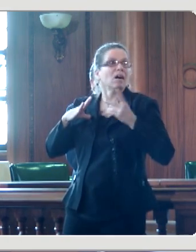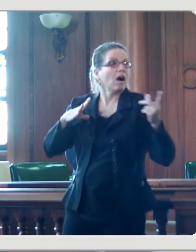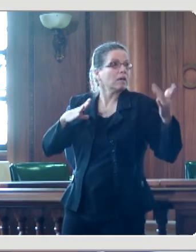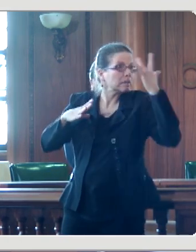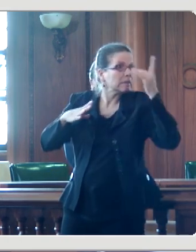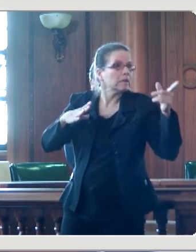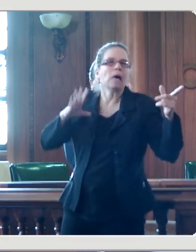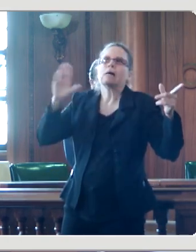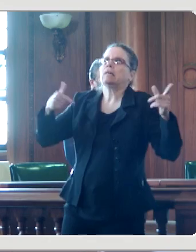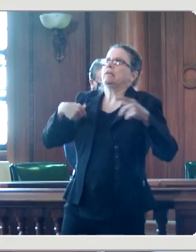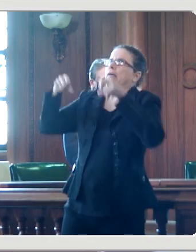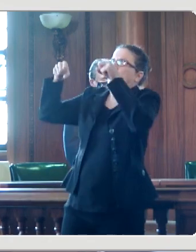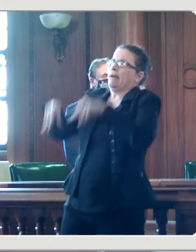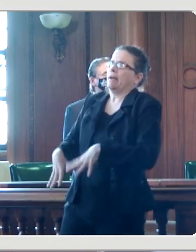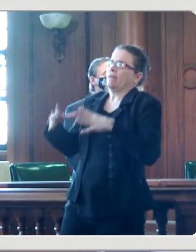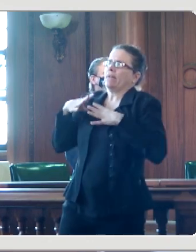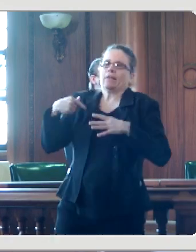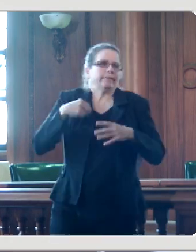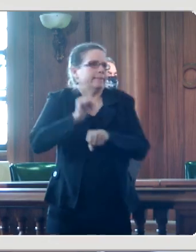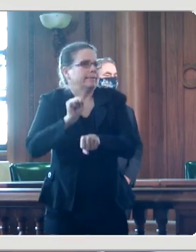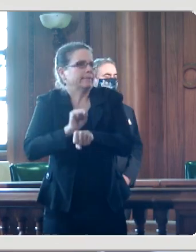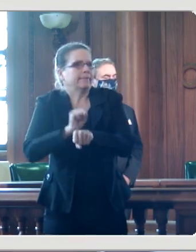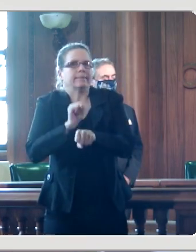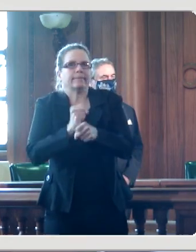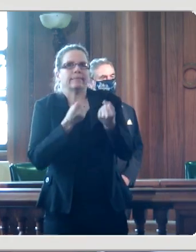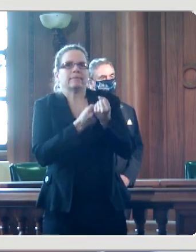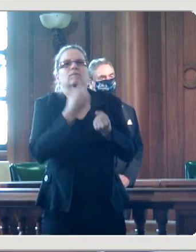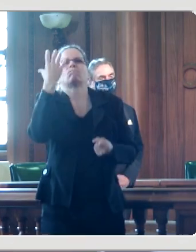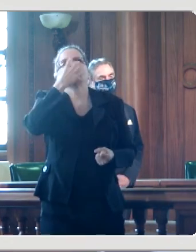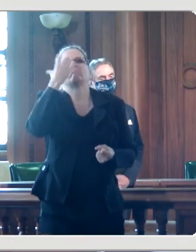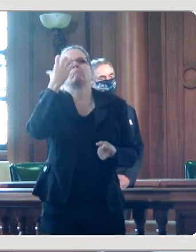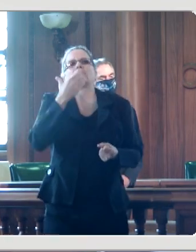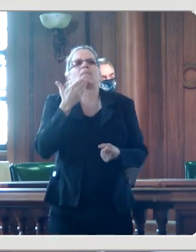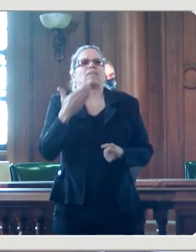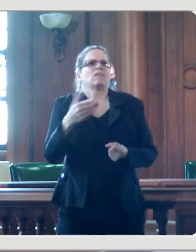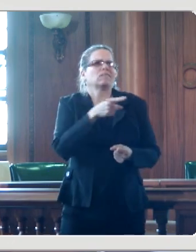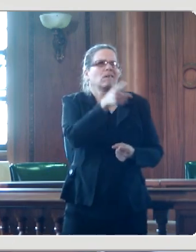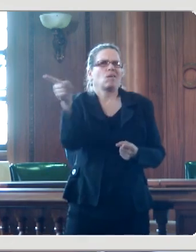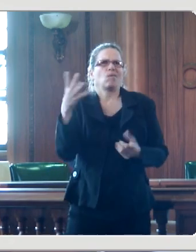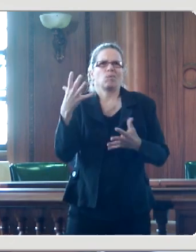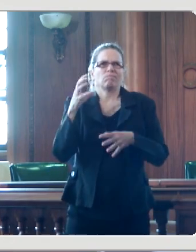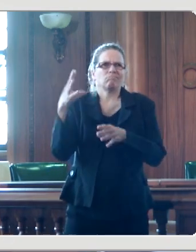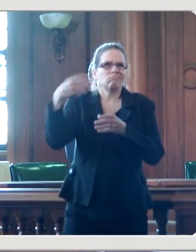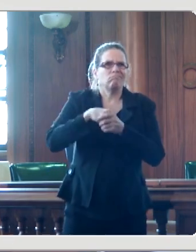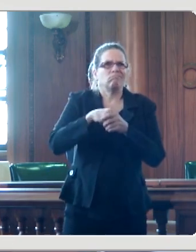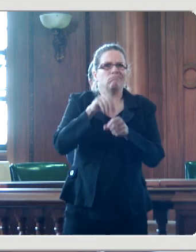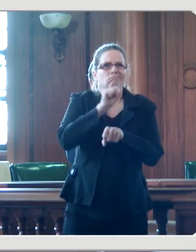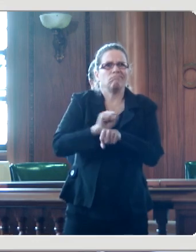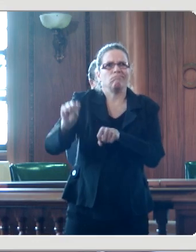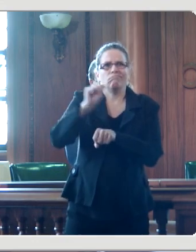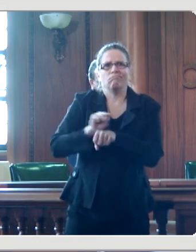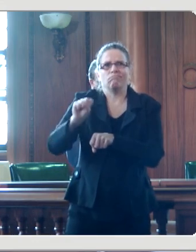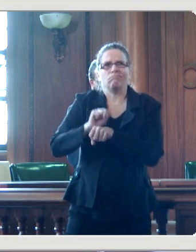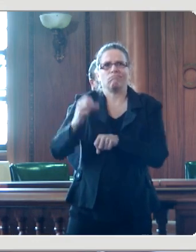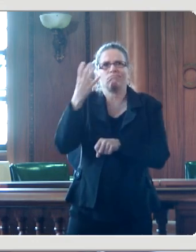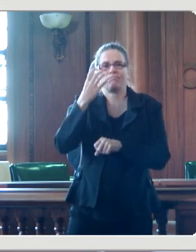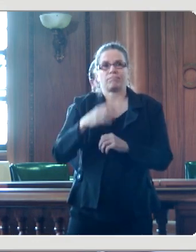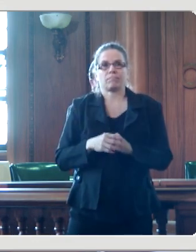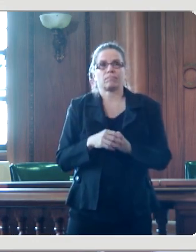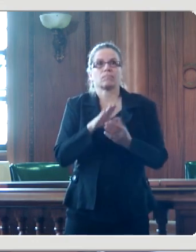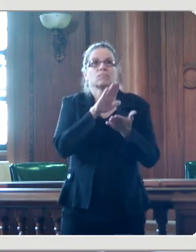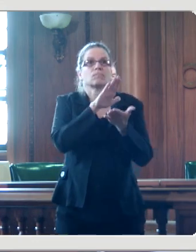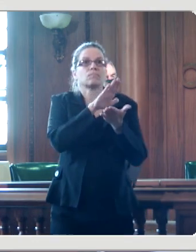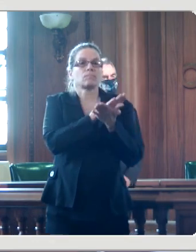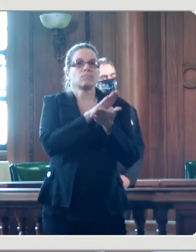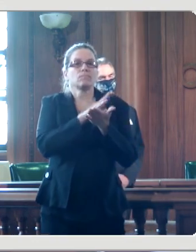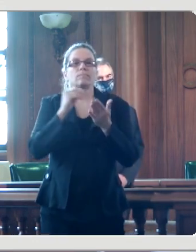that person being out sick, so we appreciate their support. We continue to install the I-Waves and carrier units across the city.